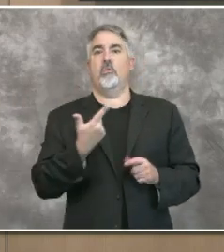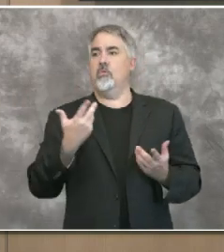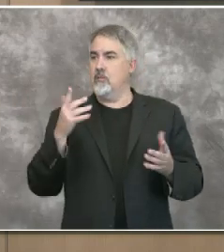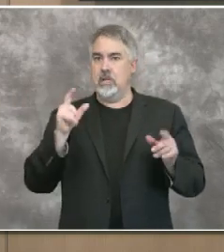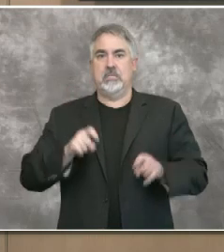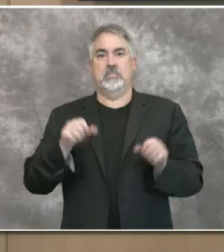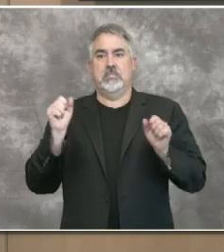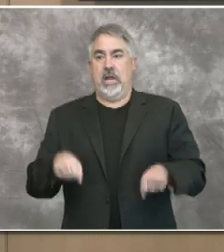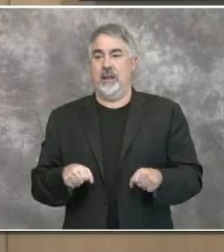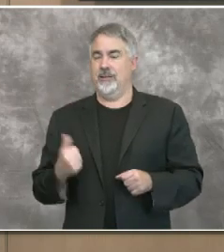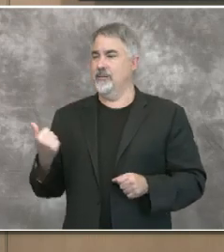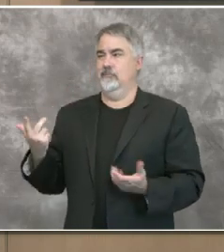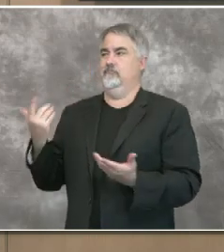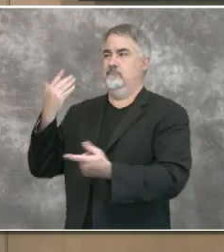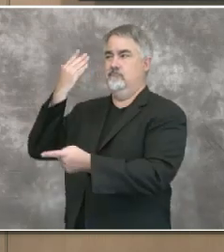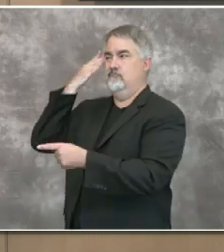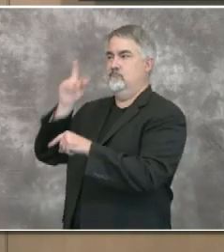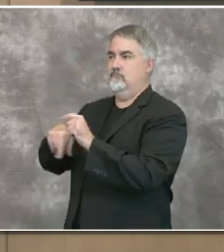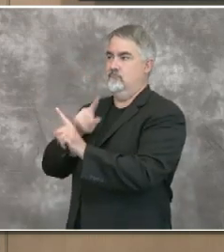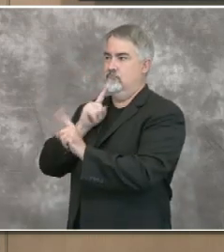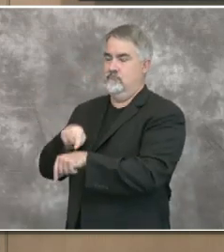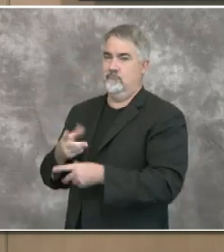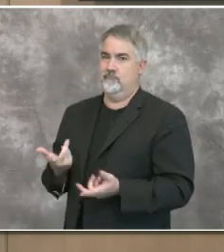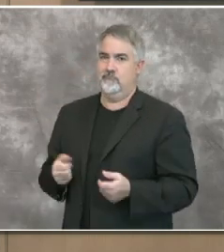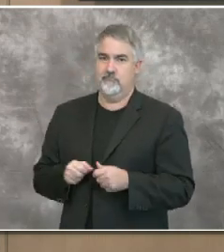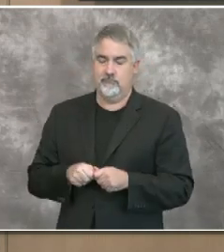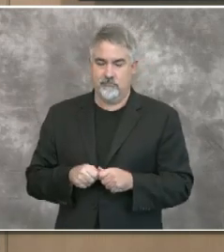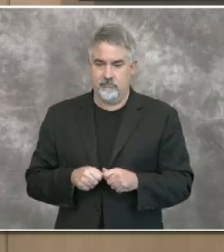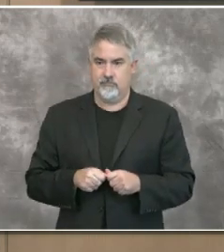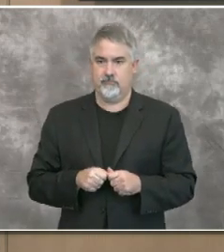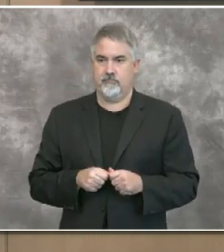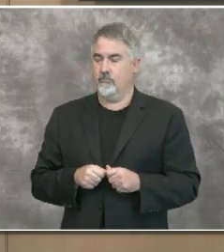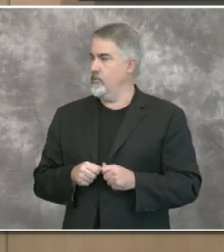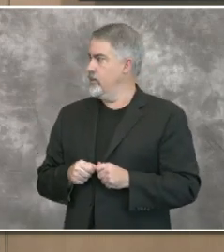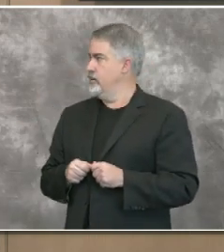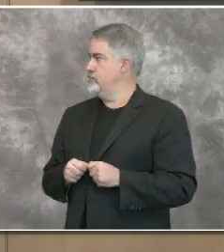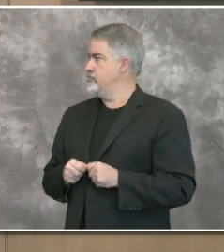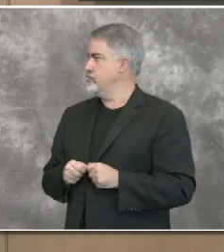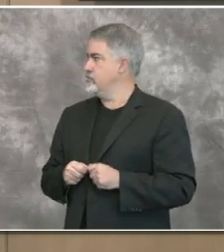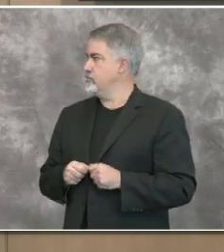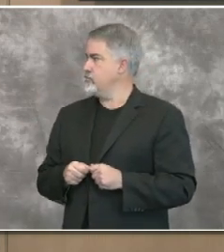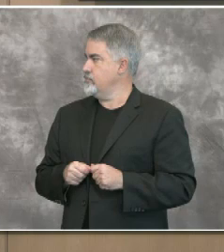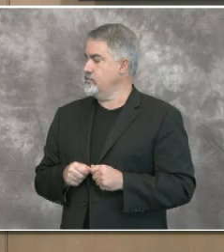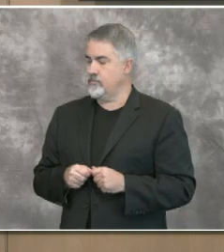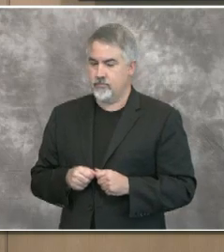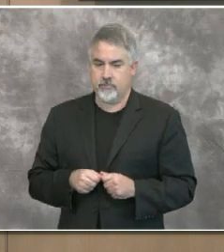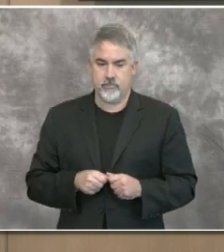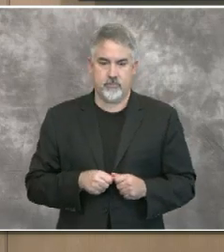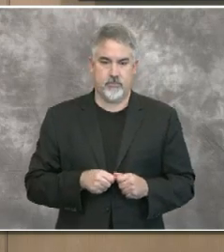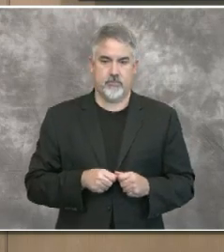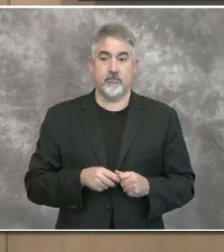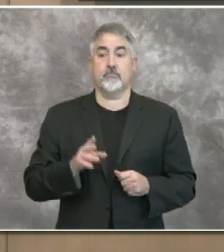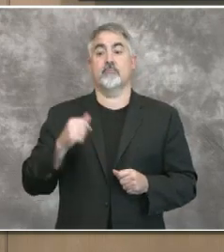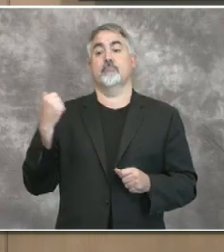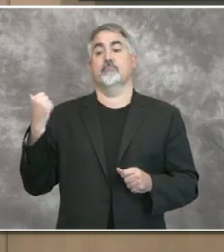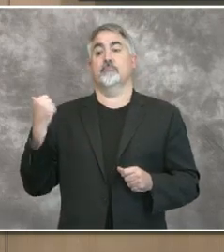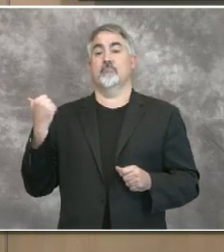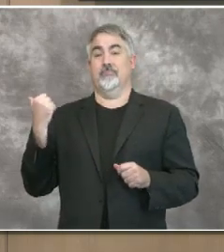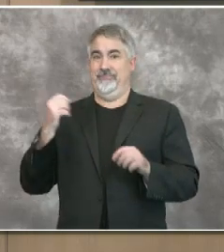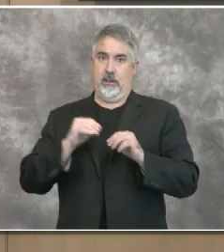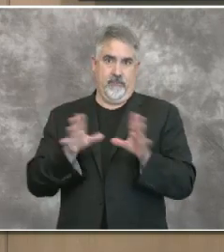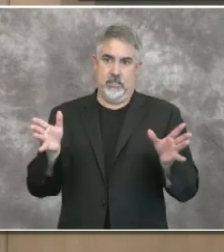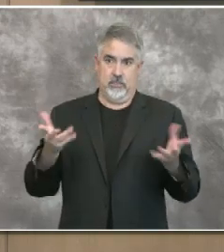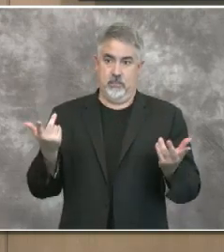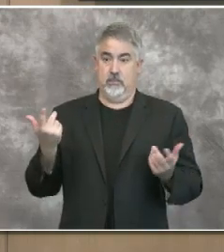know. I think that, again, it is clear from both the manufacturers that we've talked to,